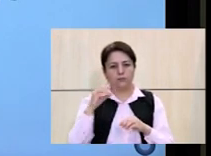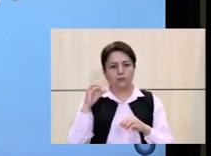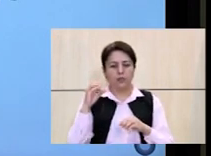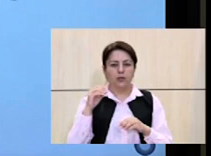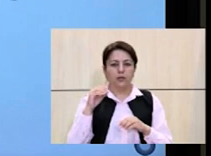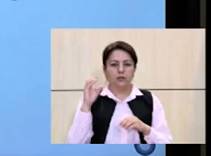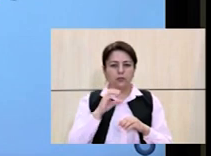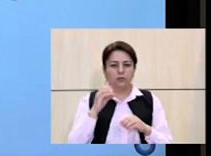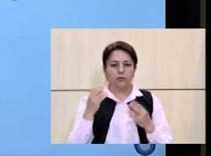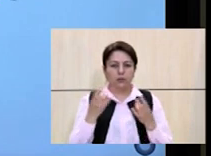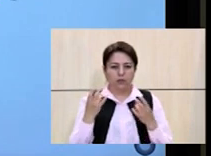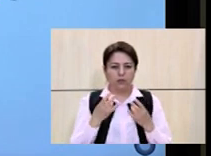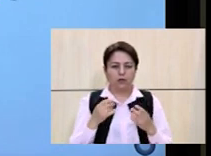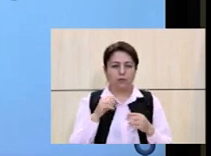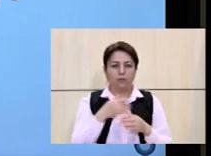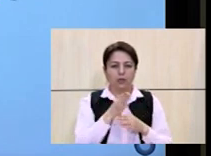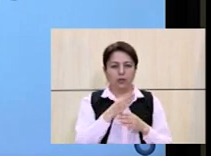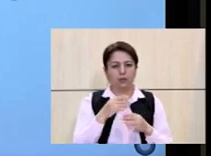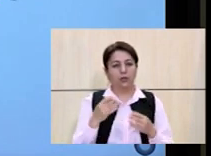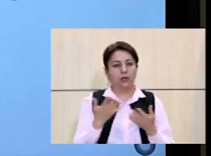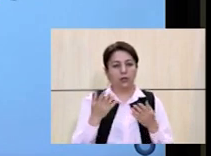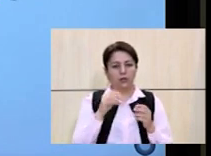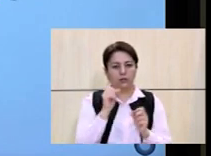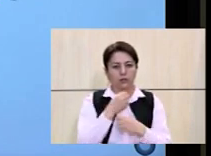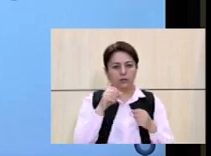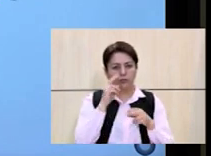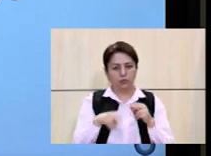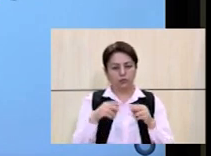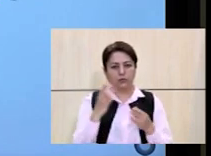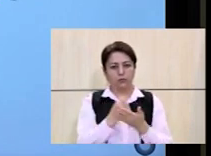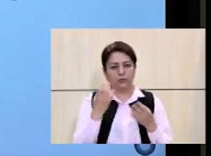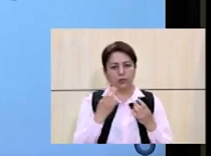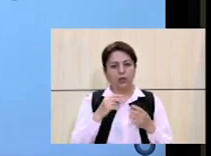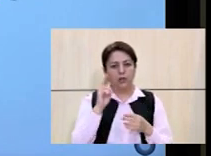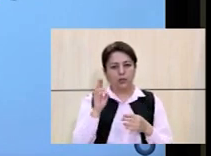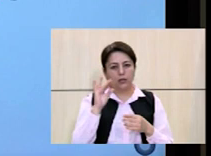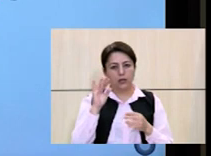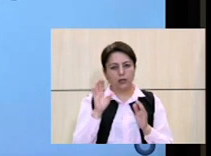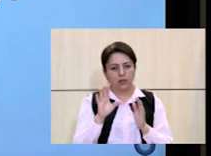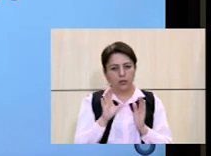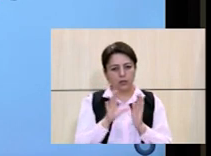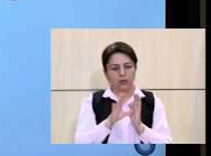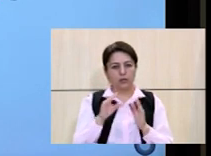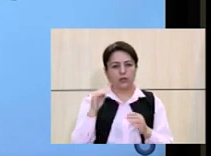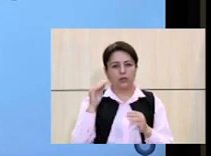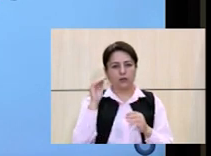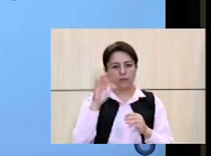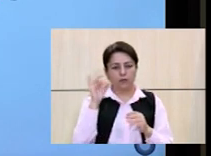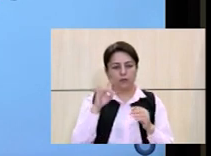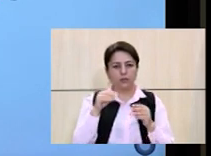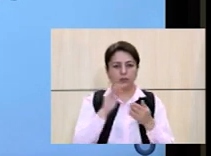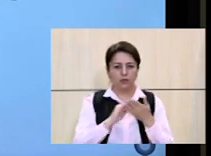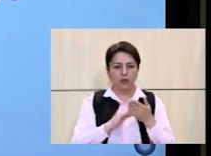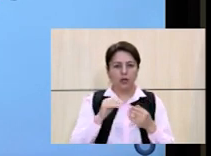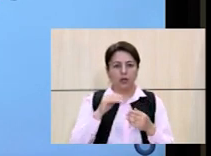lozim baliqning qanday tezlik bilan tushishini. Demak, kinetik energiyaning formulasini yozamiz. E k